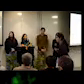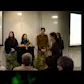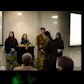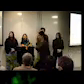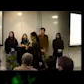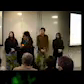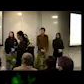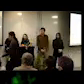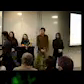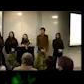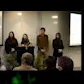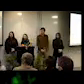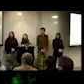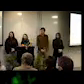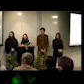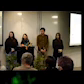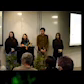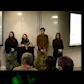Okay.